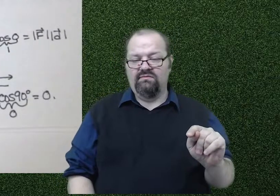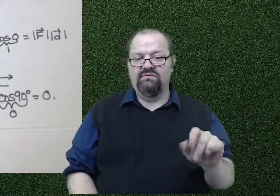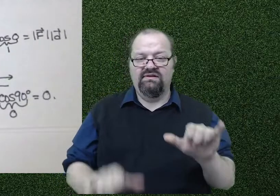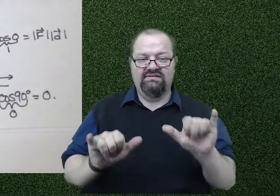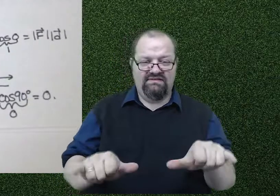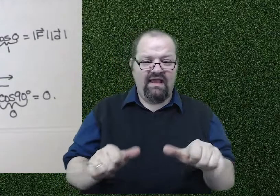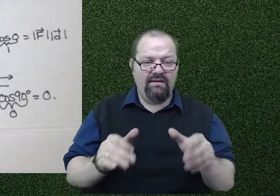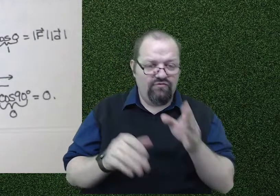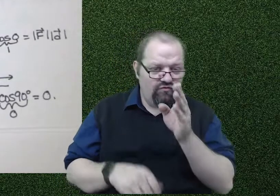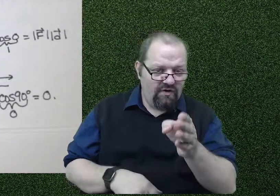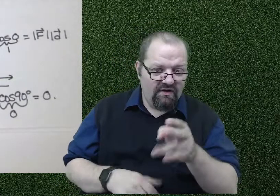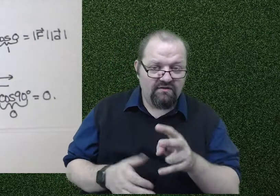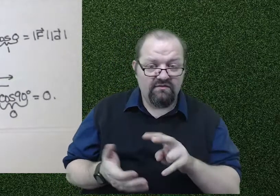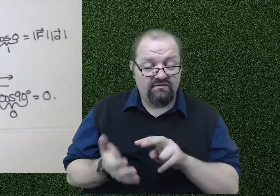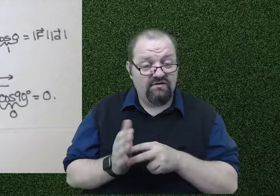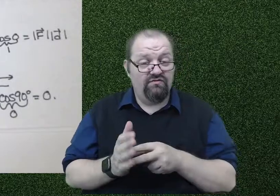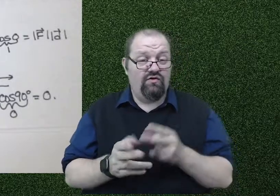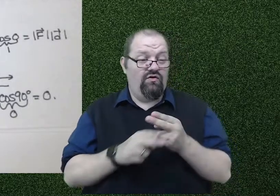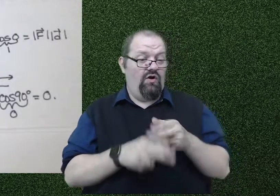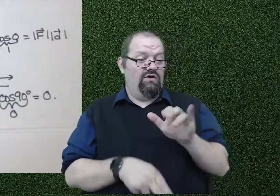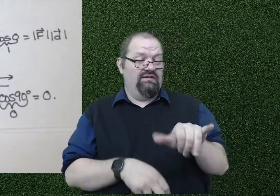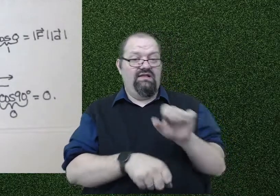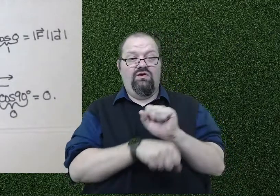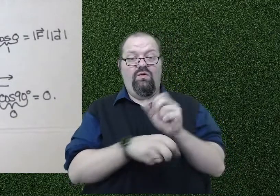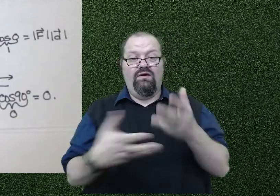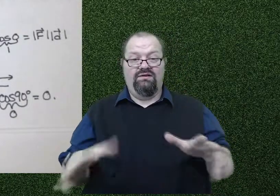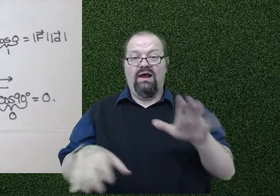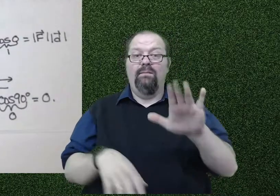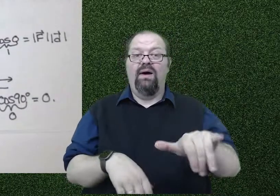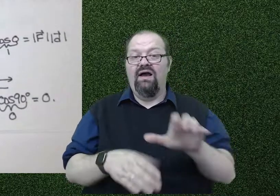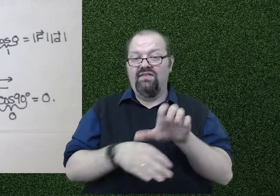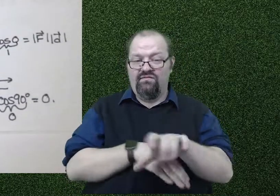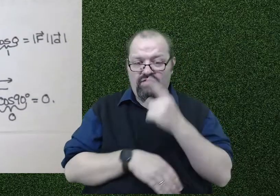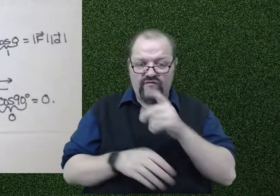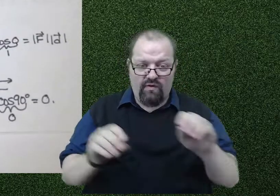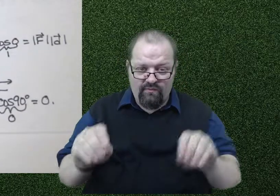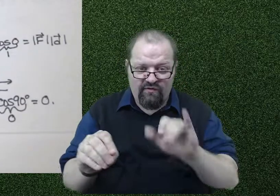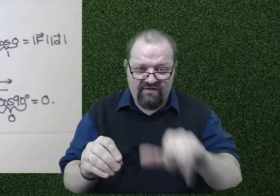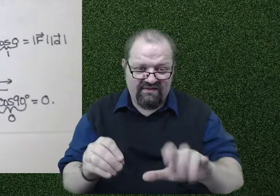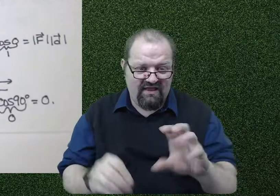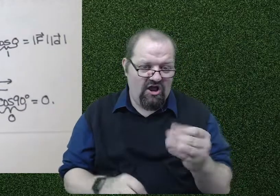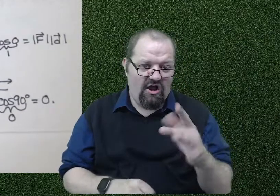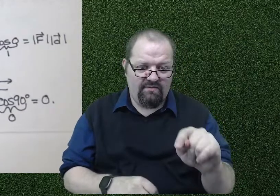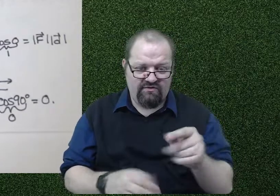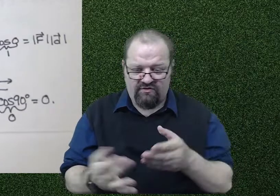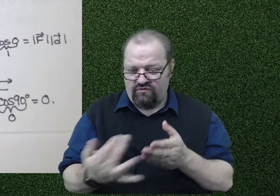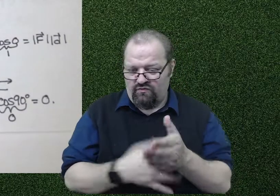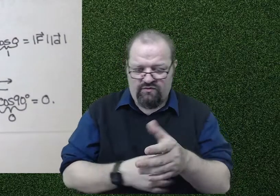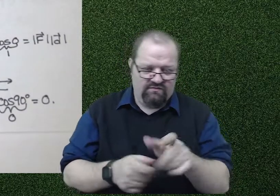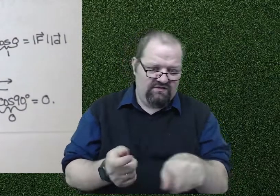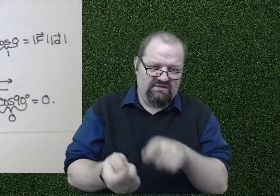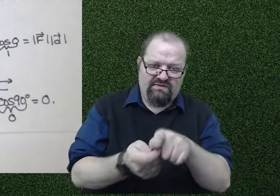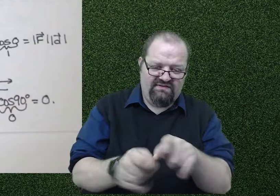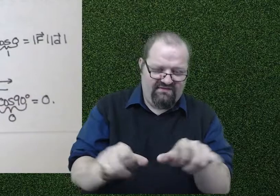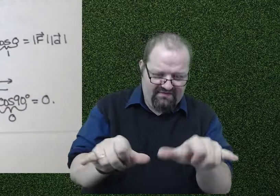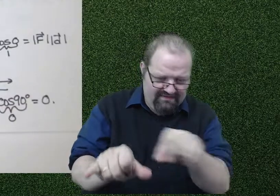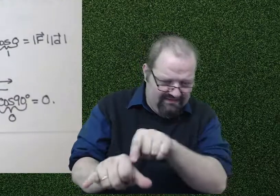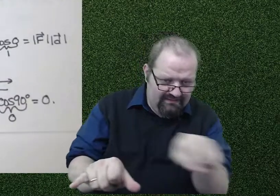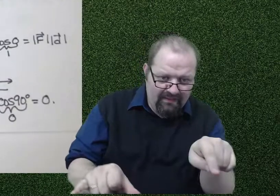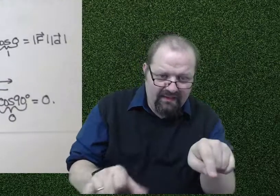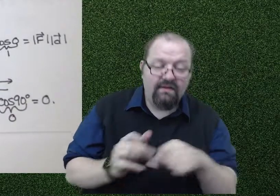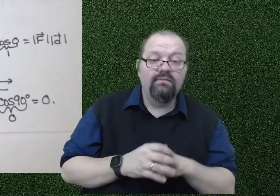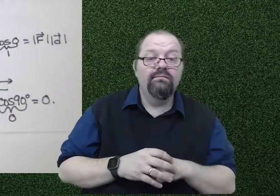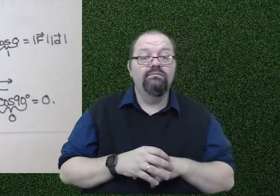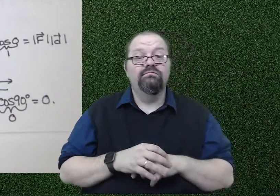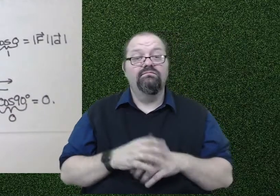calling that the dot product. It's also calling that the work done by the force in moving this object through a certain displacement. So that